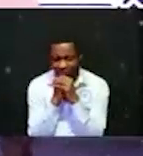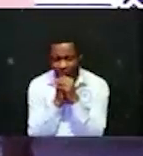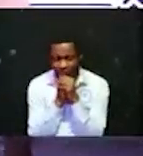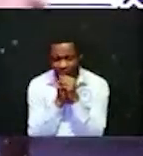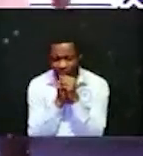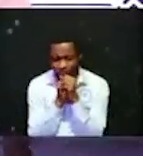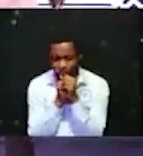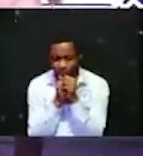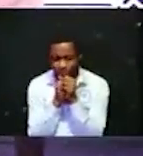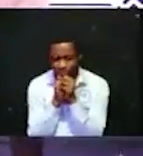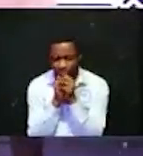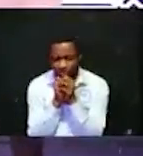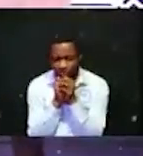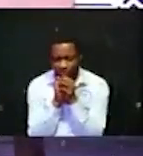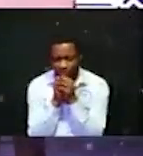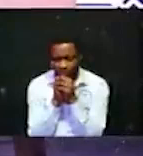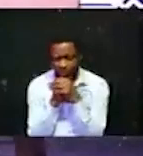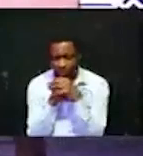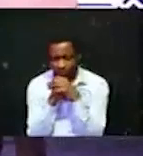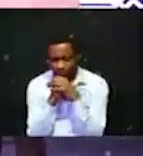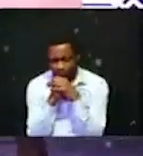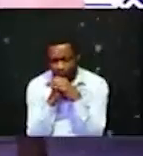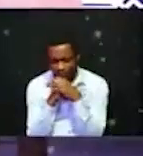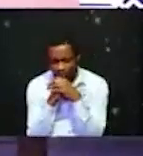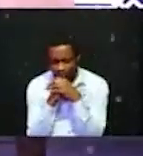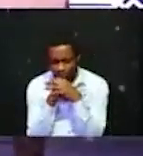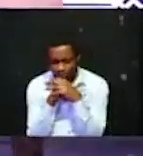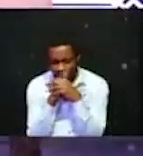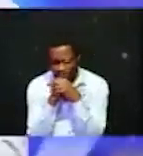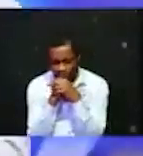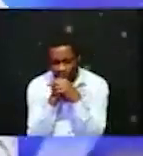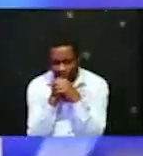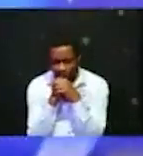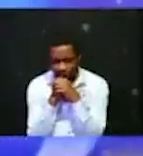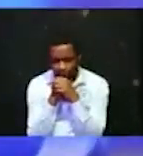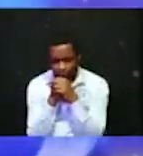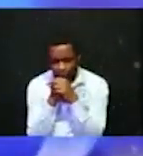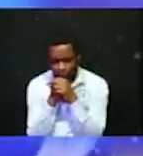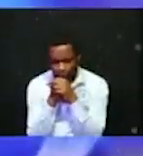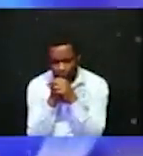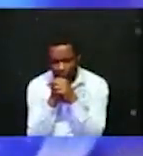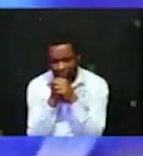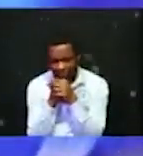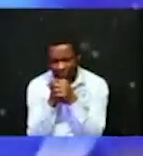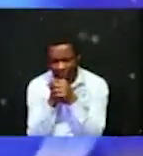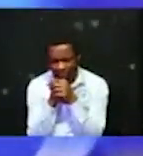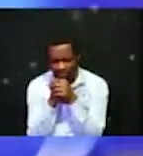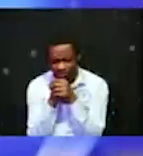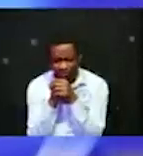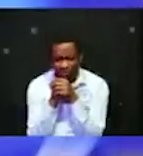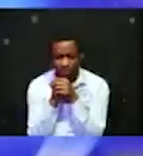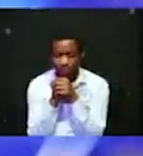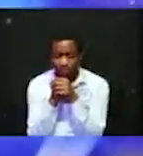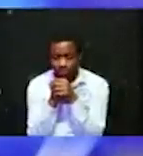Christ, the grace to distance ourselves from all appearance of evil. evil. In the mighty name of Jesus, help